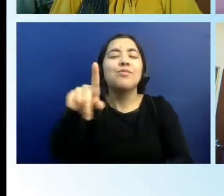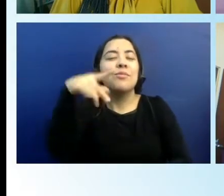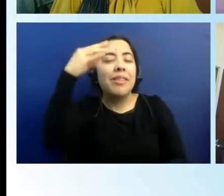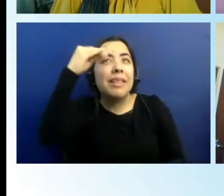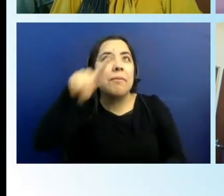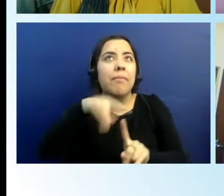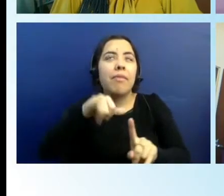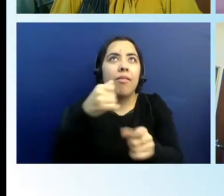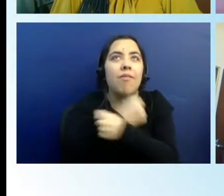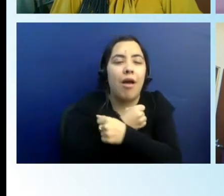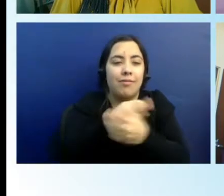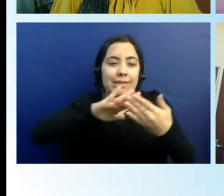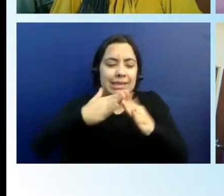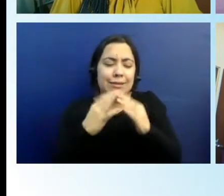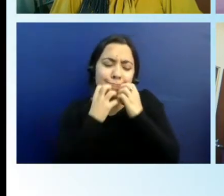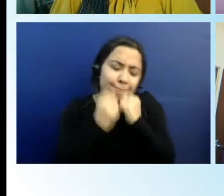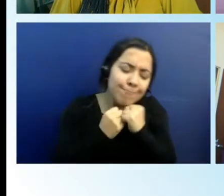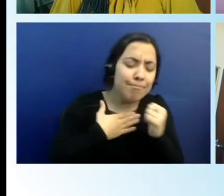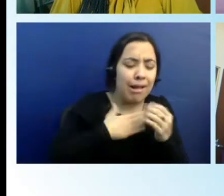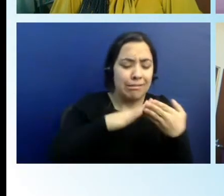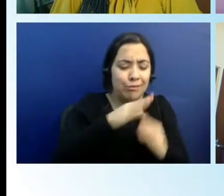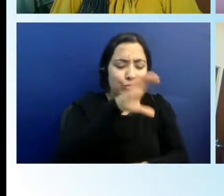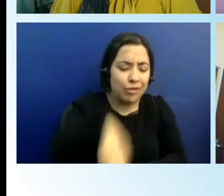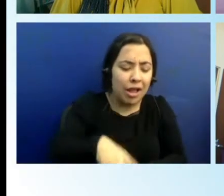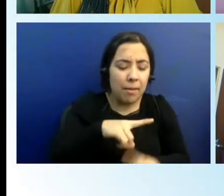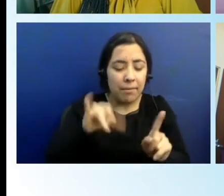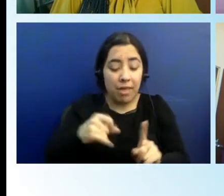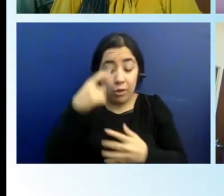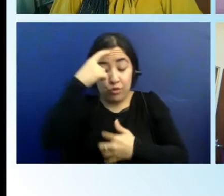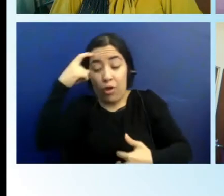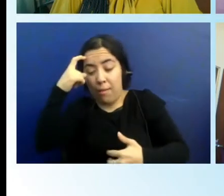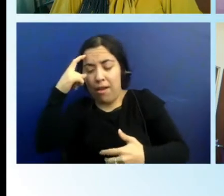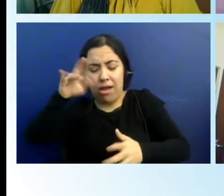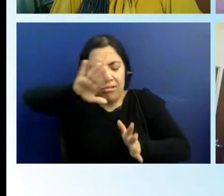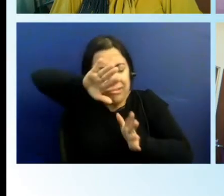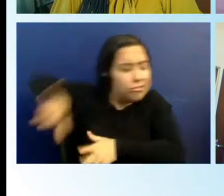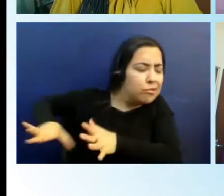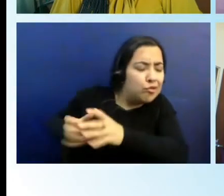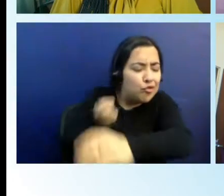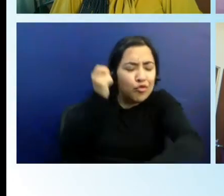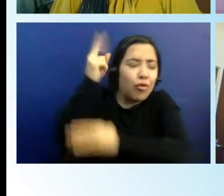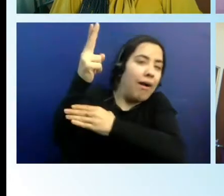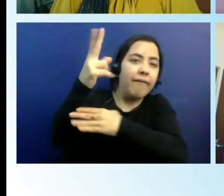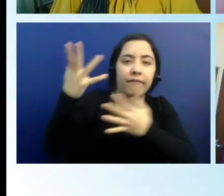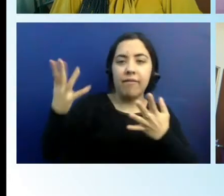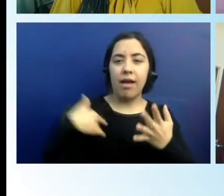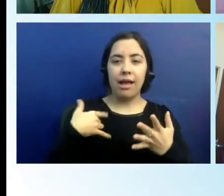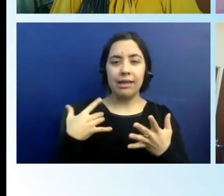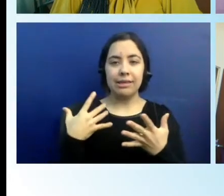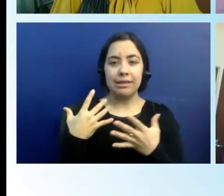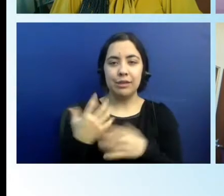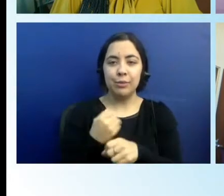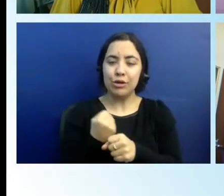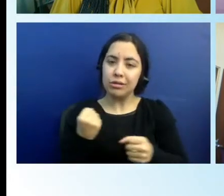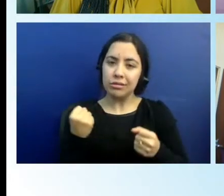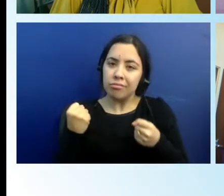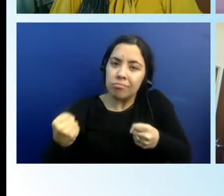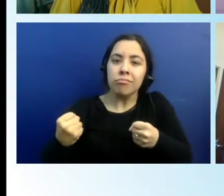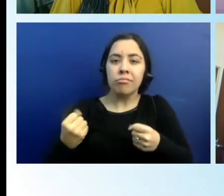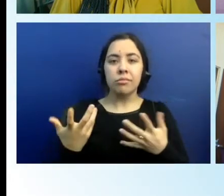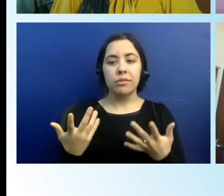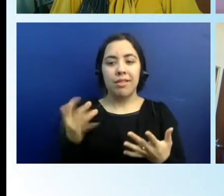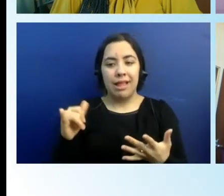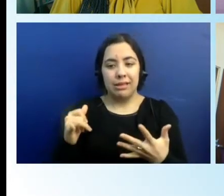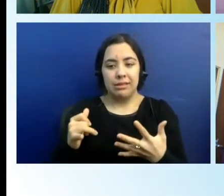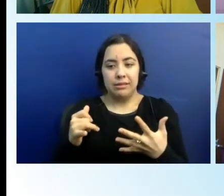the trauma and the triumph that you experience with it. And to me, there's, you know, that's what's so powerful about this